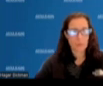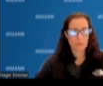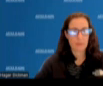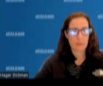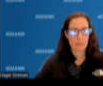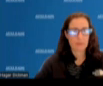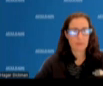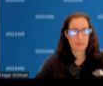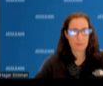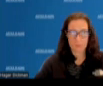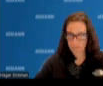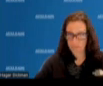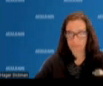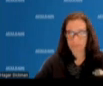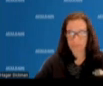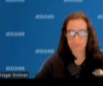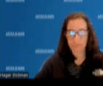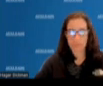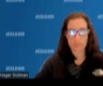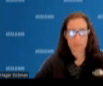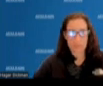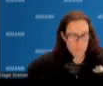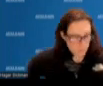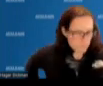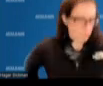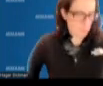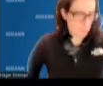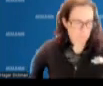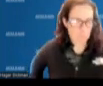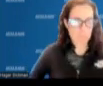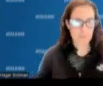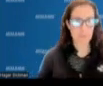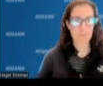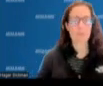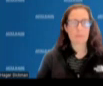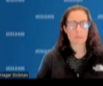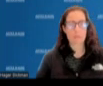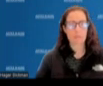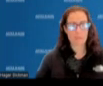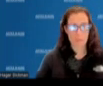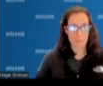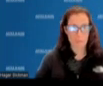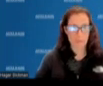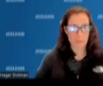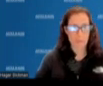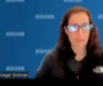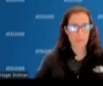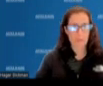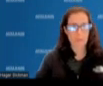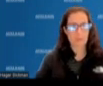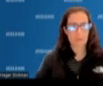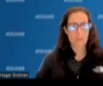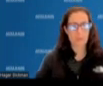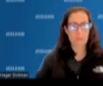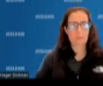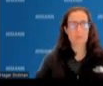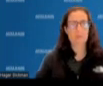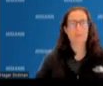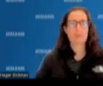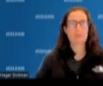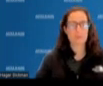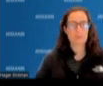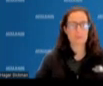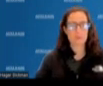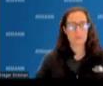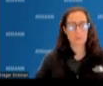happening. If it does move forward, we still have many, many opportunities to